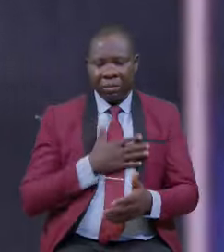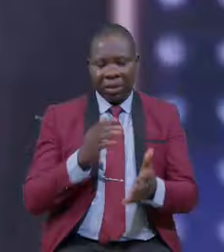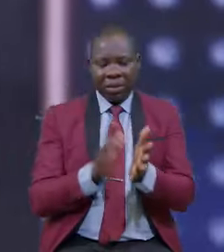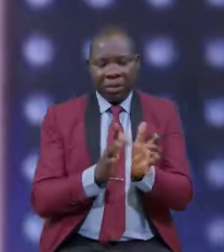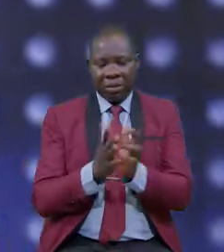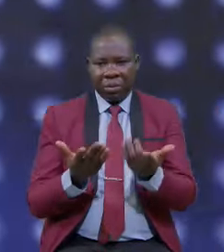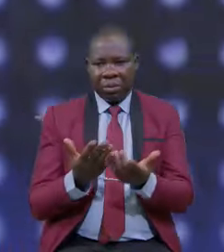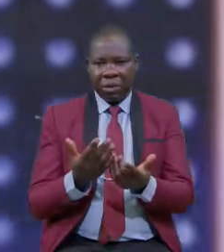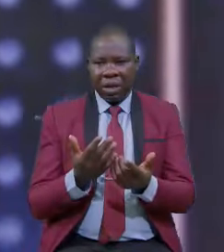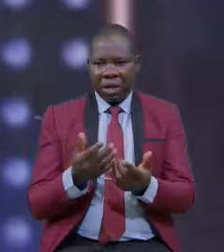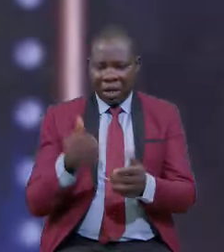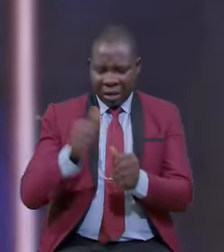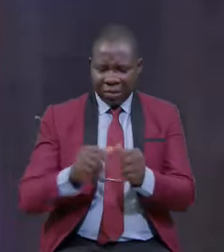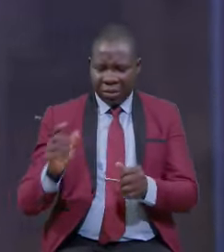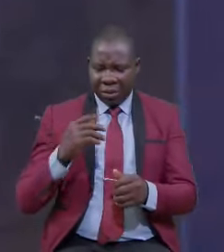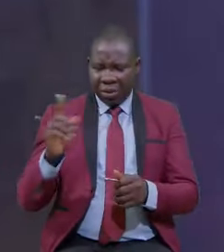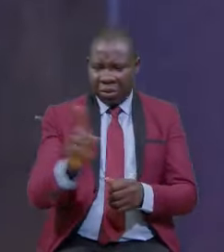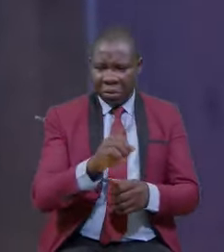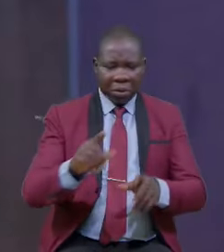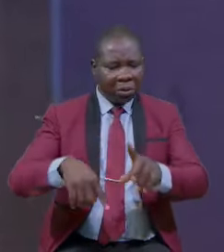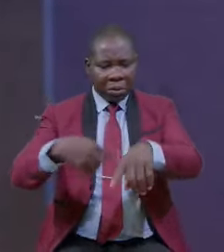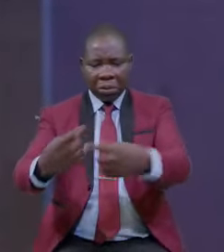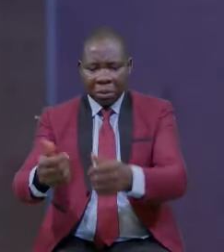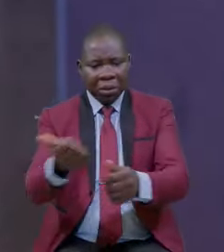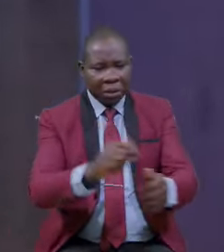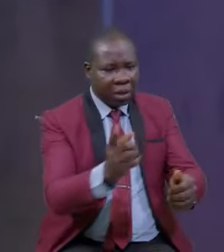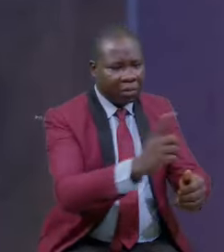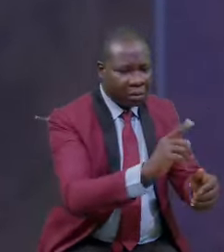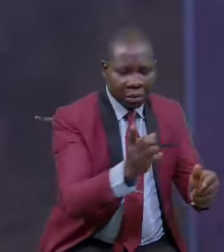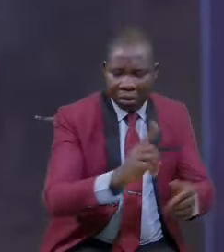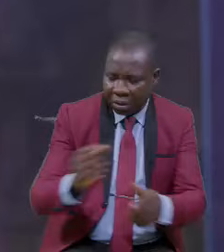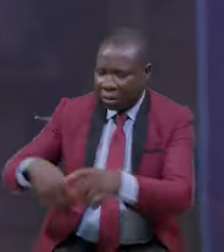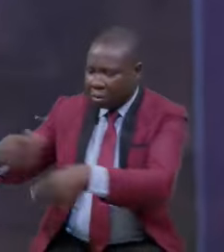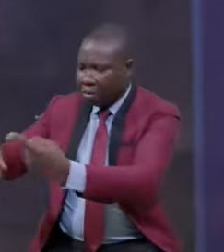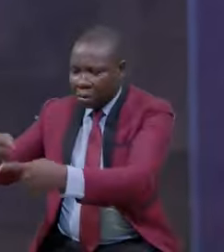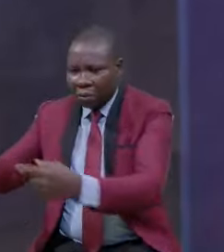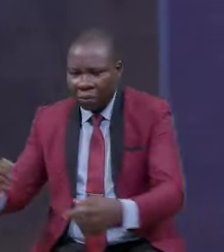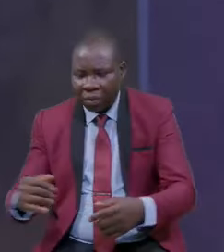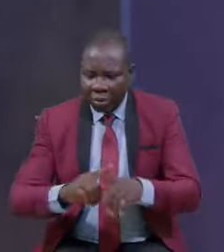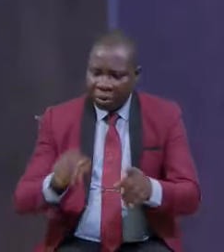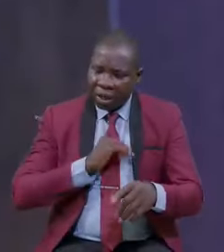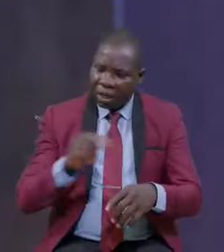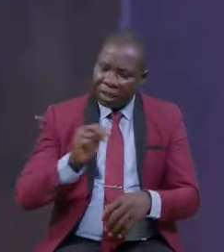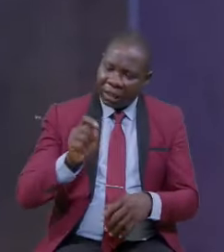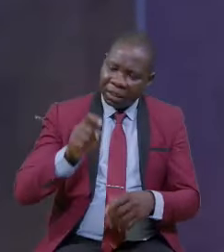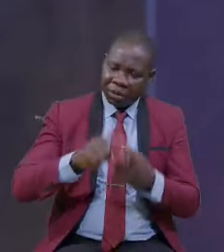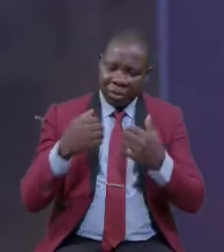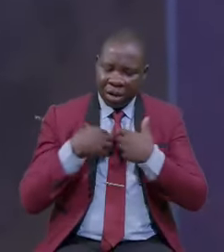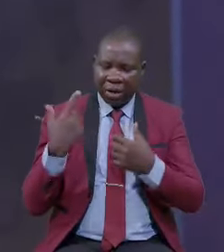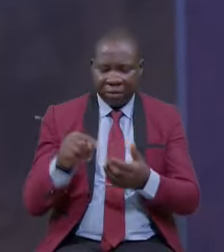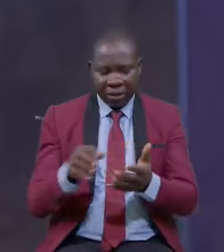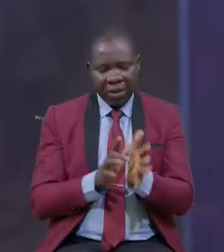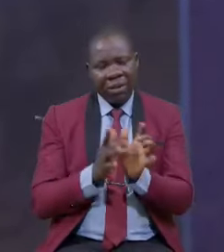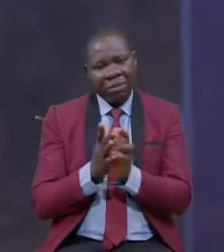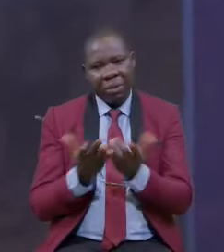word. The word is the word that will stabilize me. It's the word that will make me not to think, why is this? What are we going to